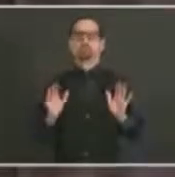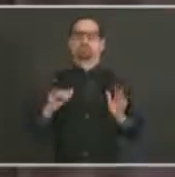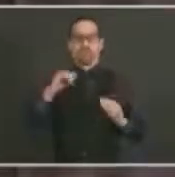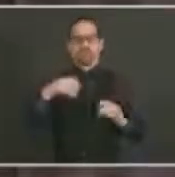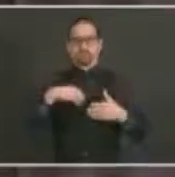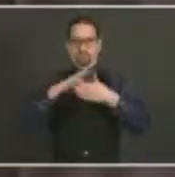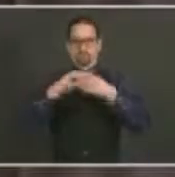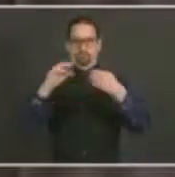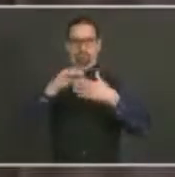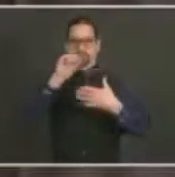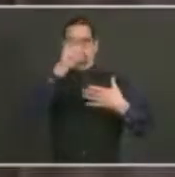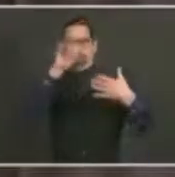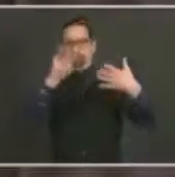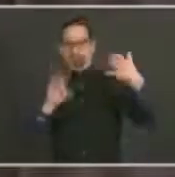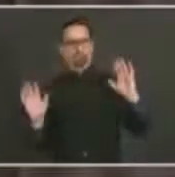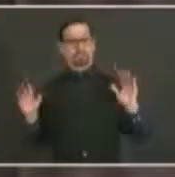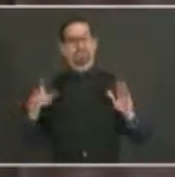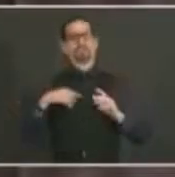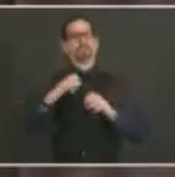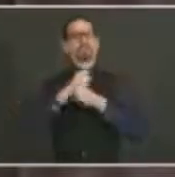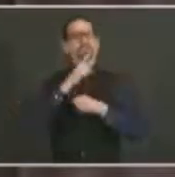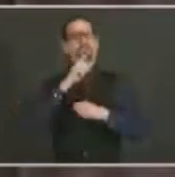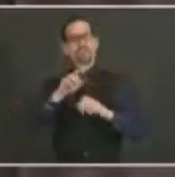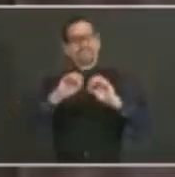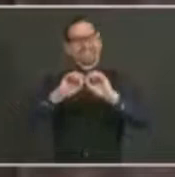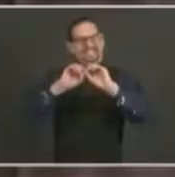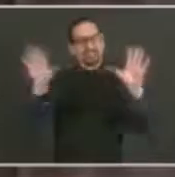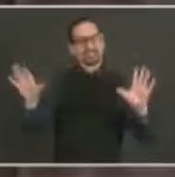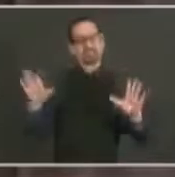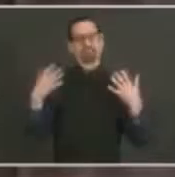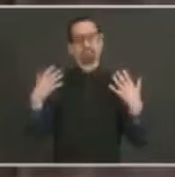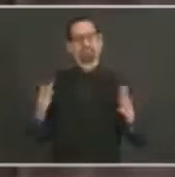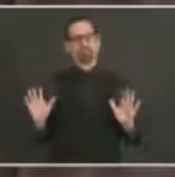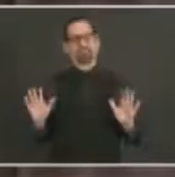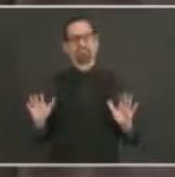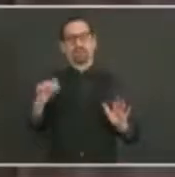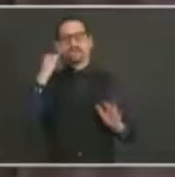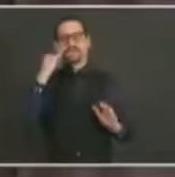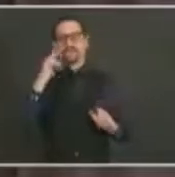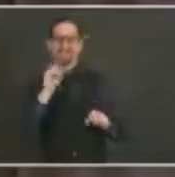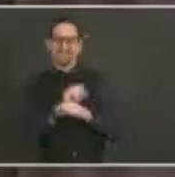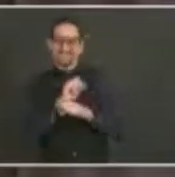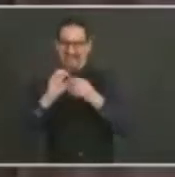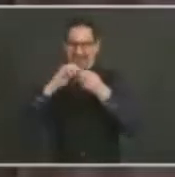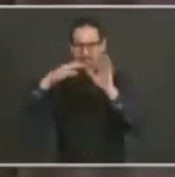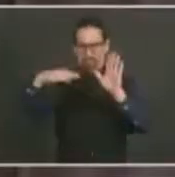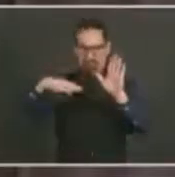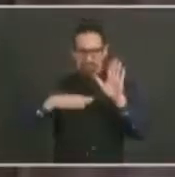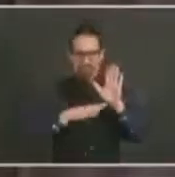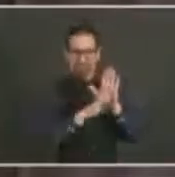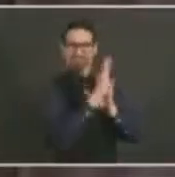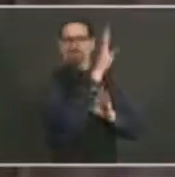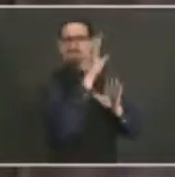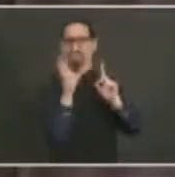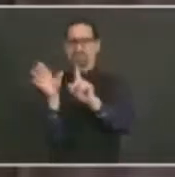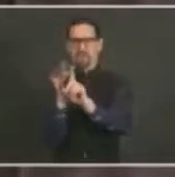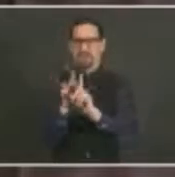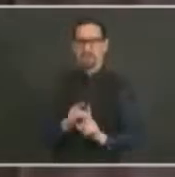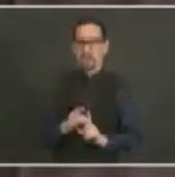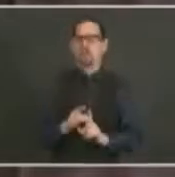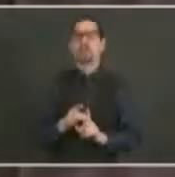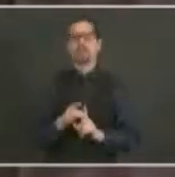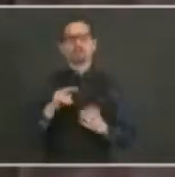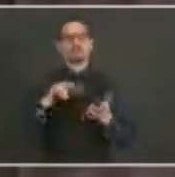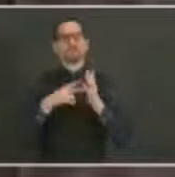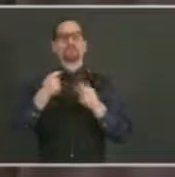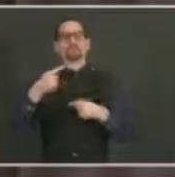clear understanding that were we to start seeing increases in cases and we would need to pull this back, this